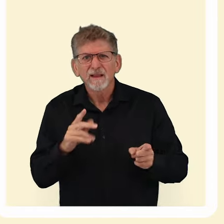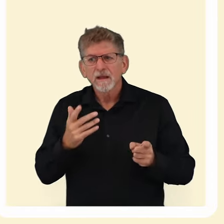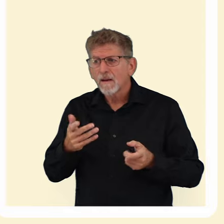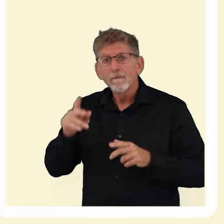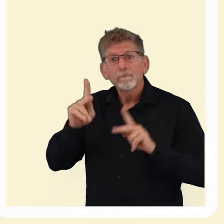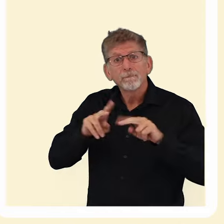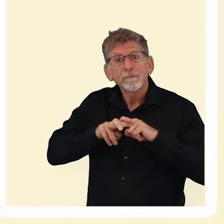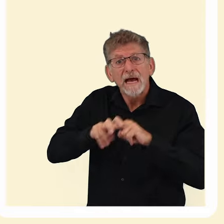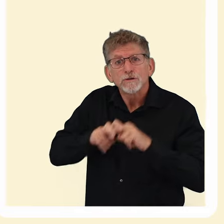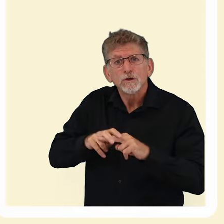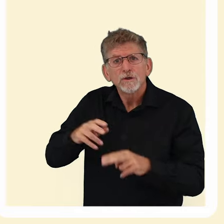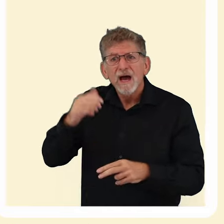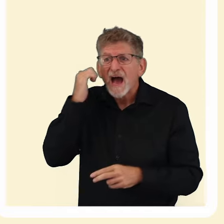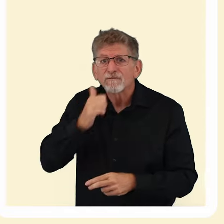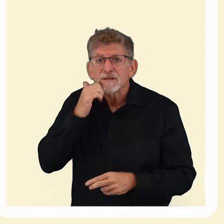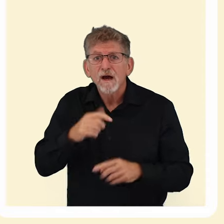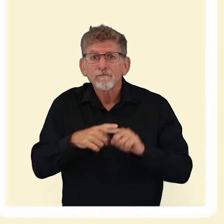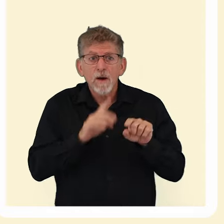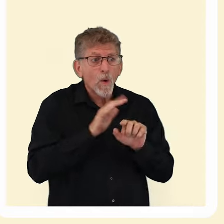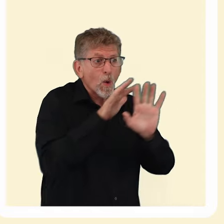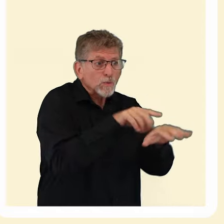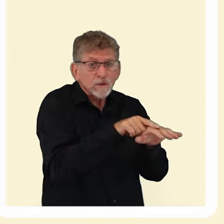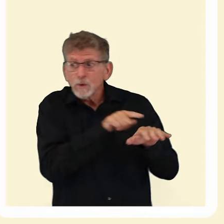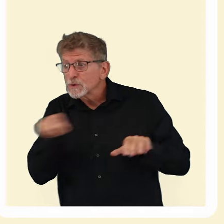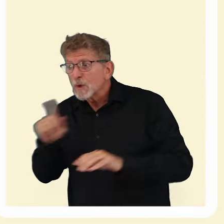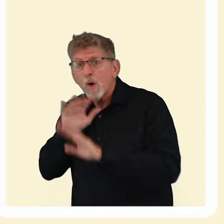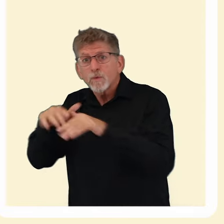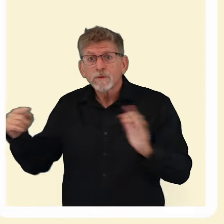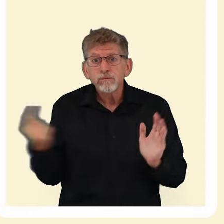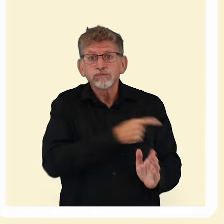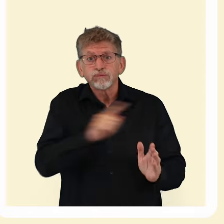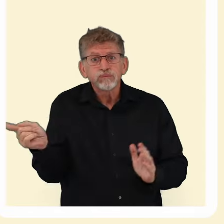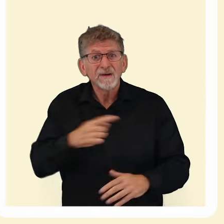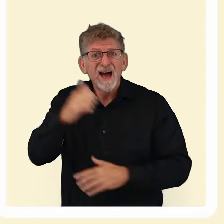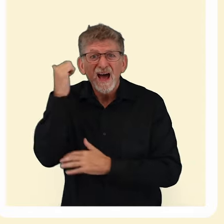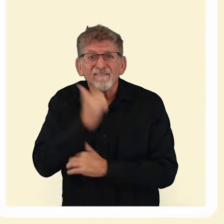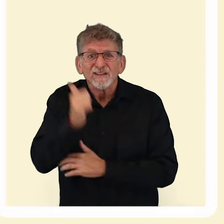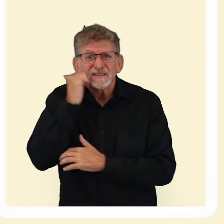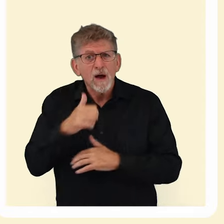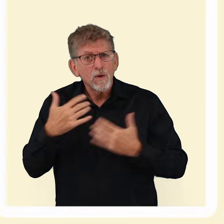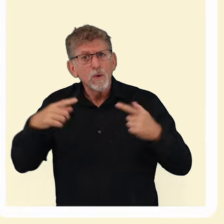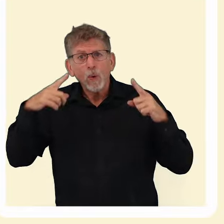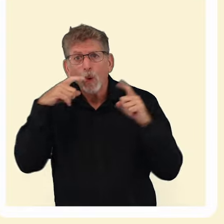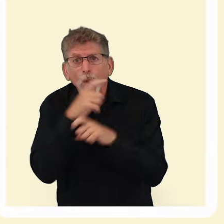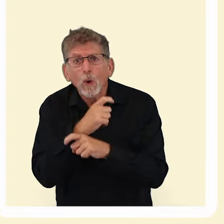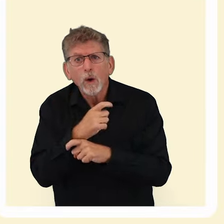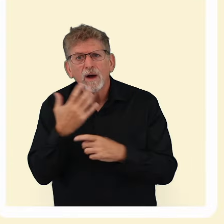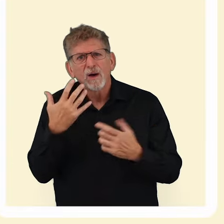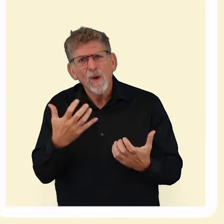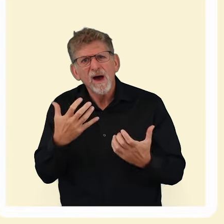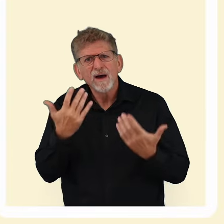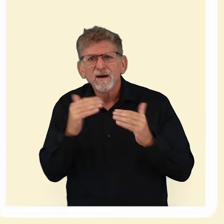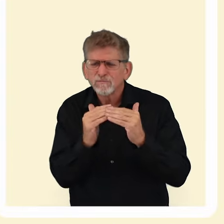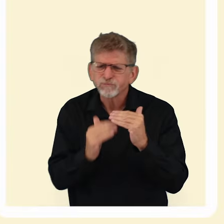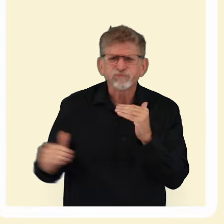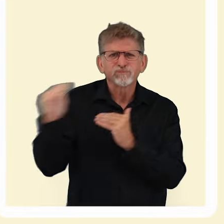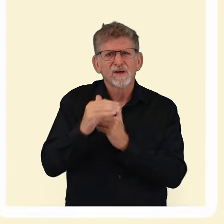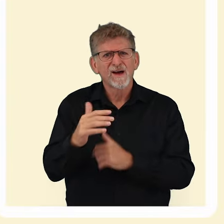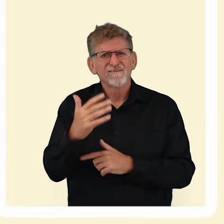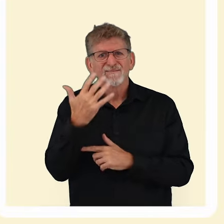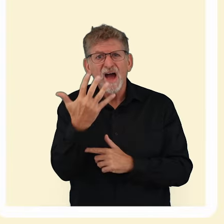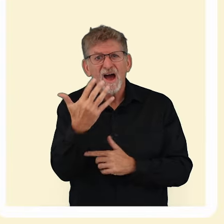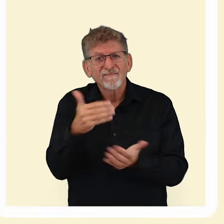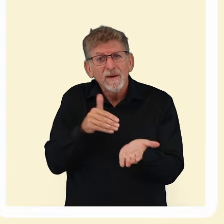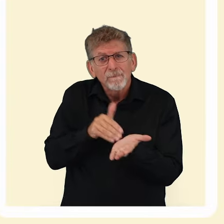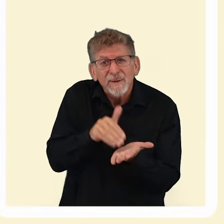the passengers from ocean to ocean every day. We want to really surpass the